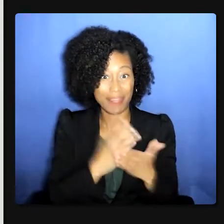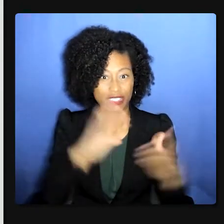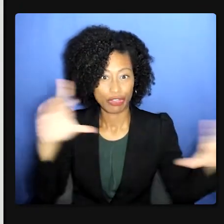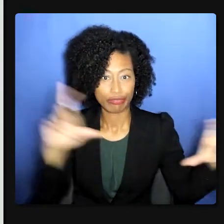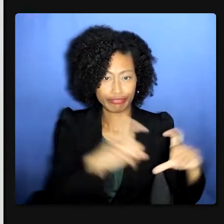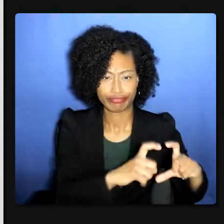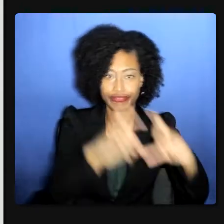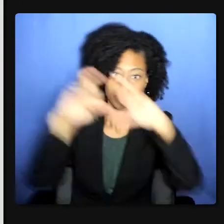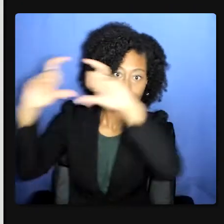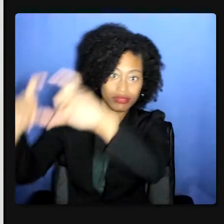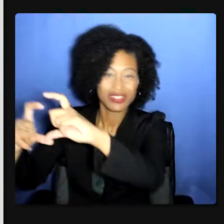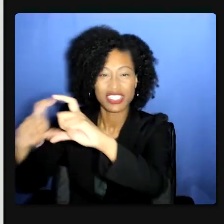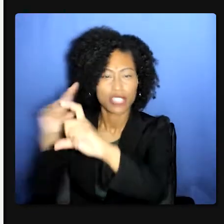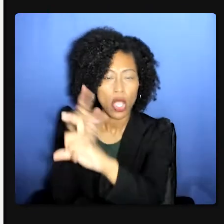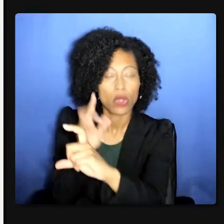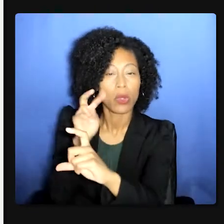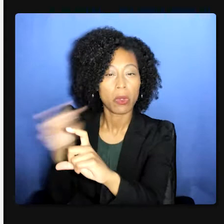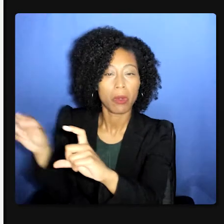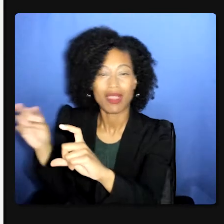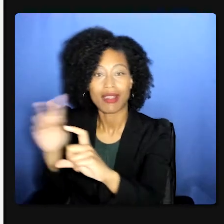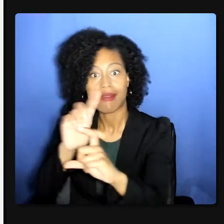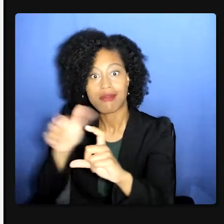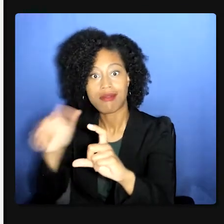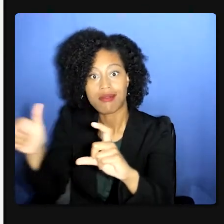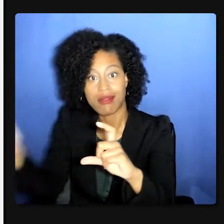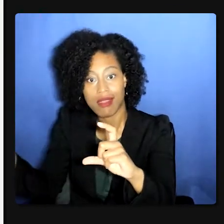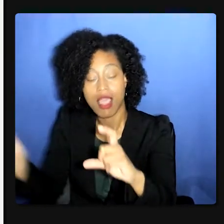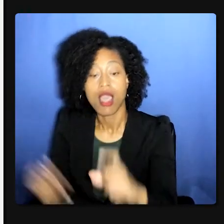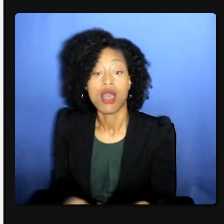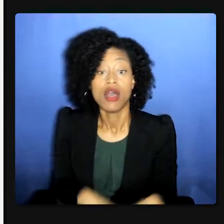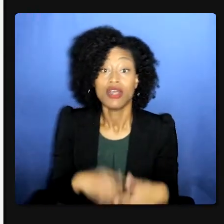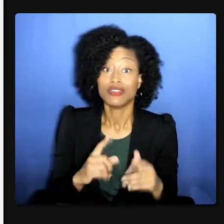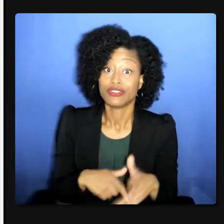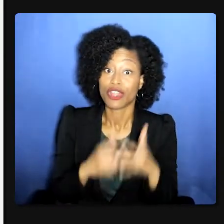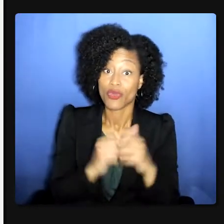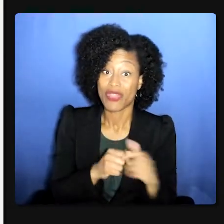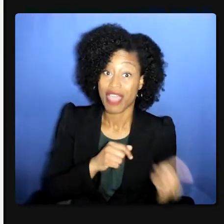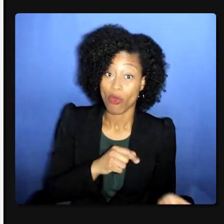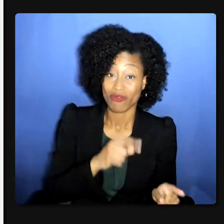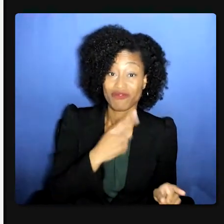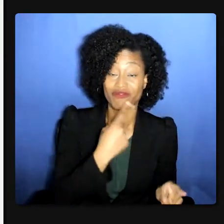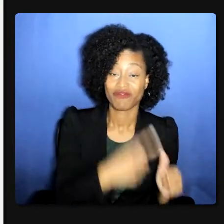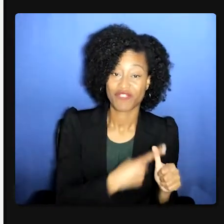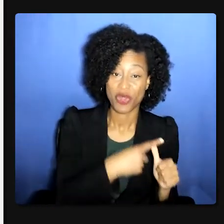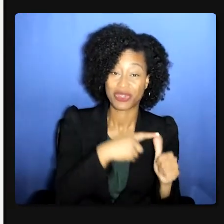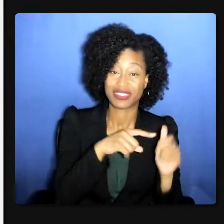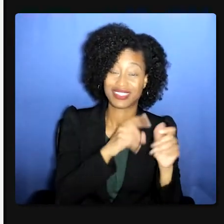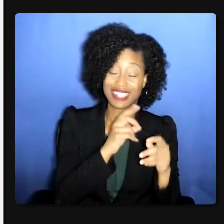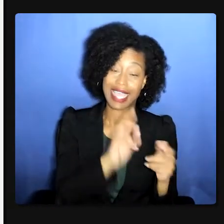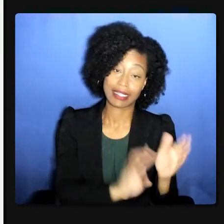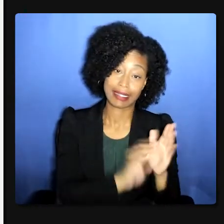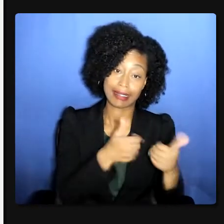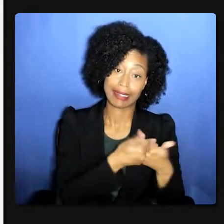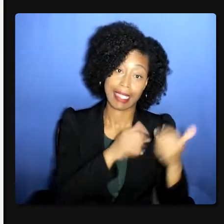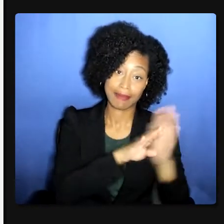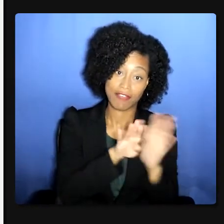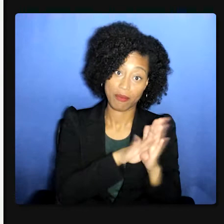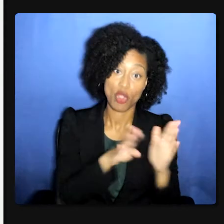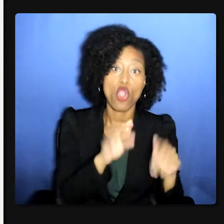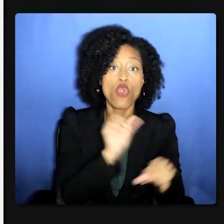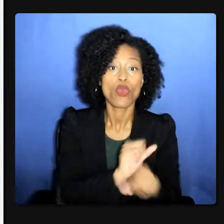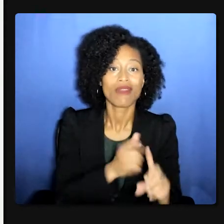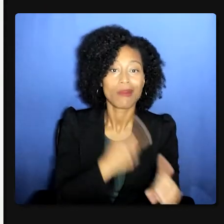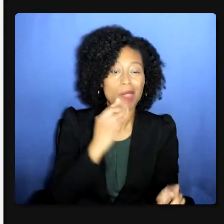screen, and we can keep track of progress. Starting from that level designer who's working from home in one Azure region, this is their desktop,